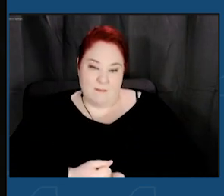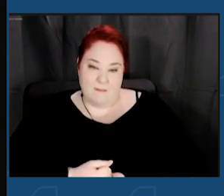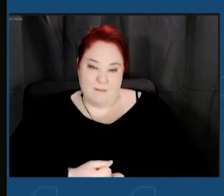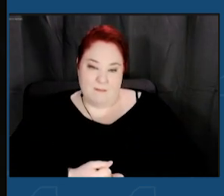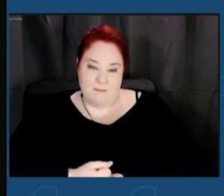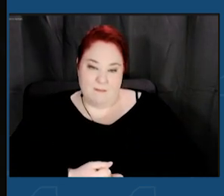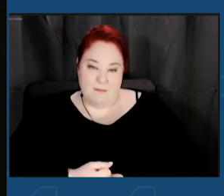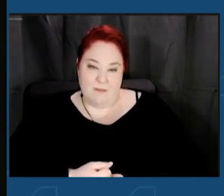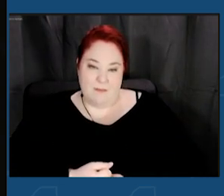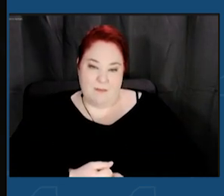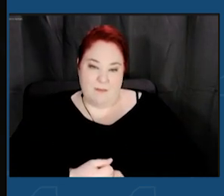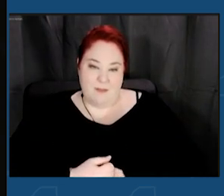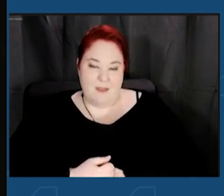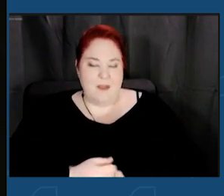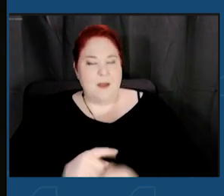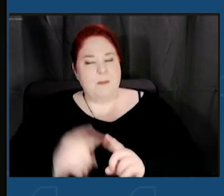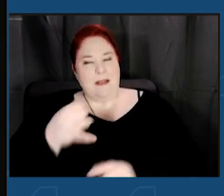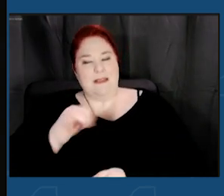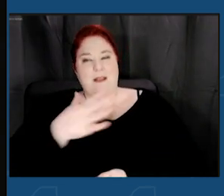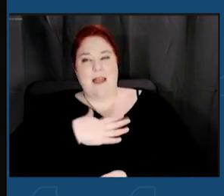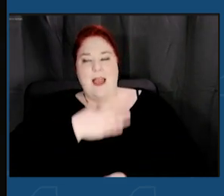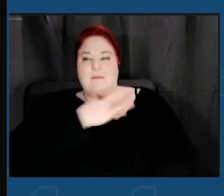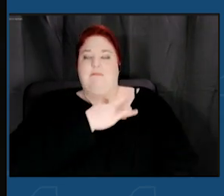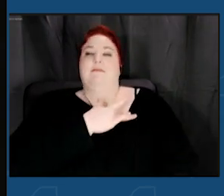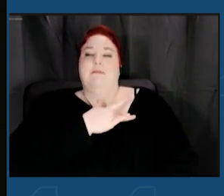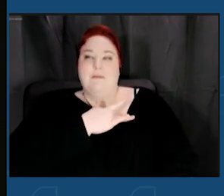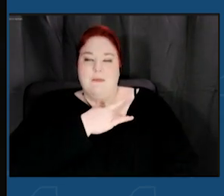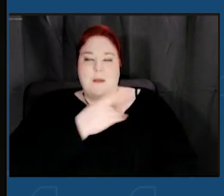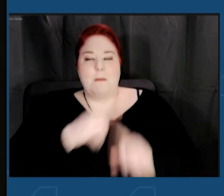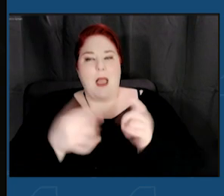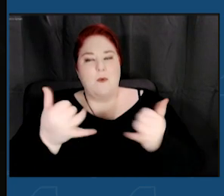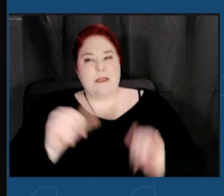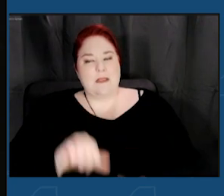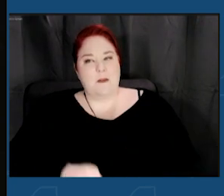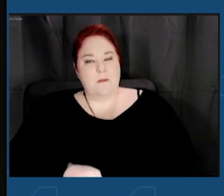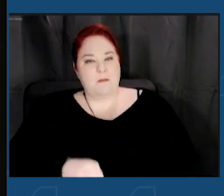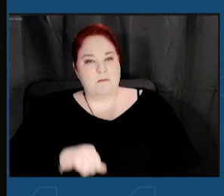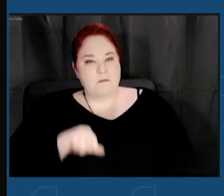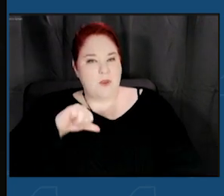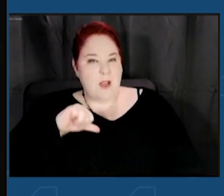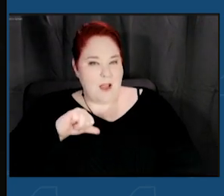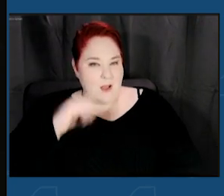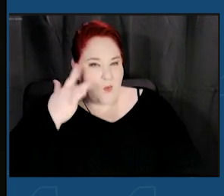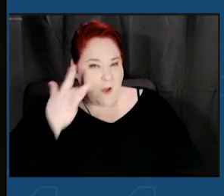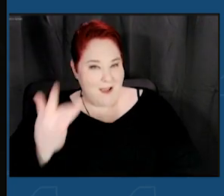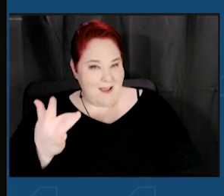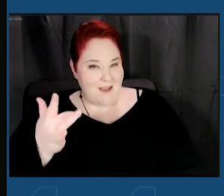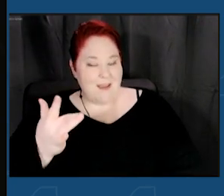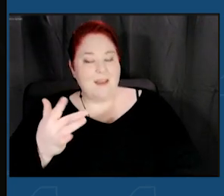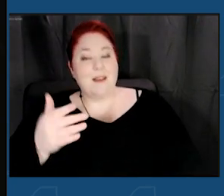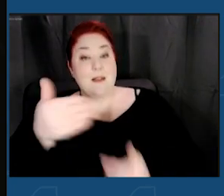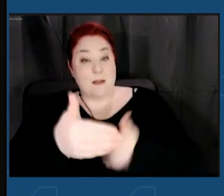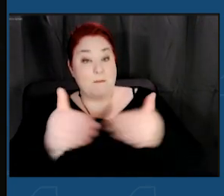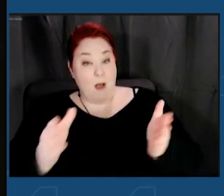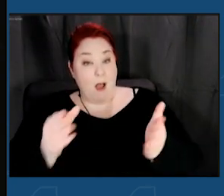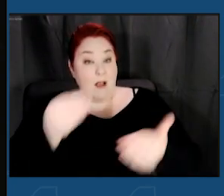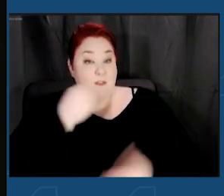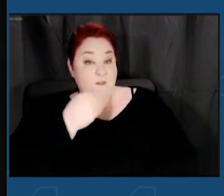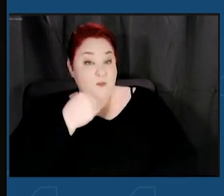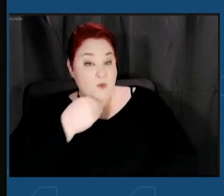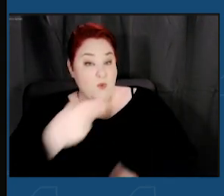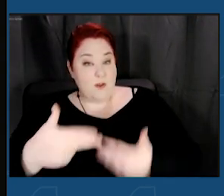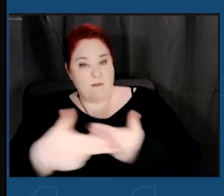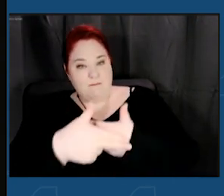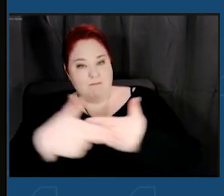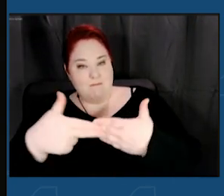Despite that sadness, my heart swelled with pride when I saw the boxes of food were labeled with food